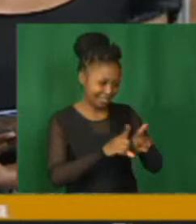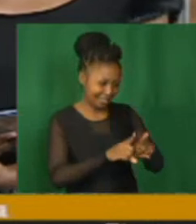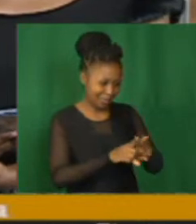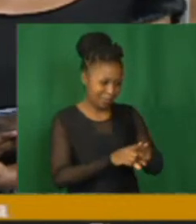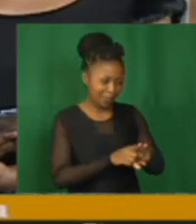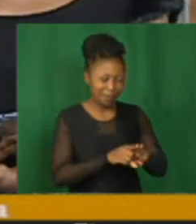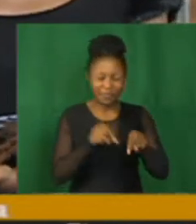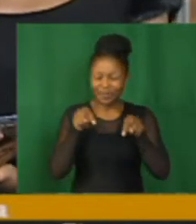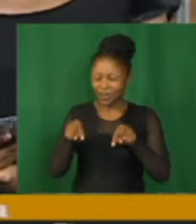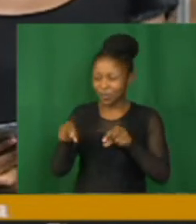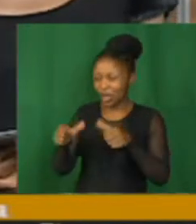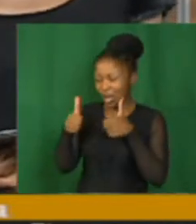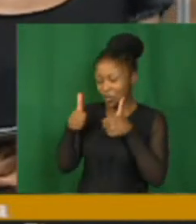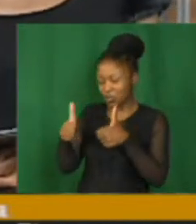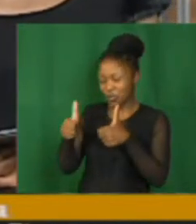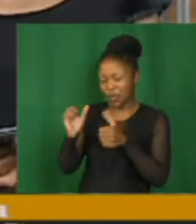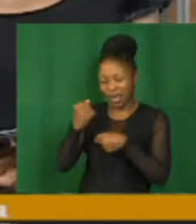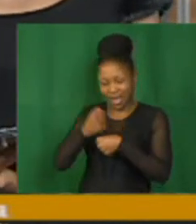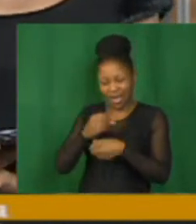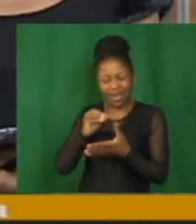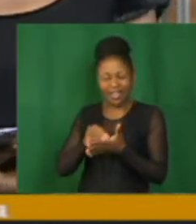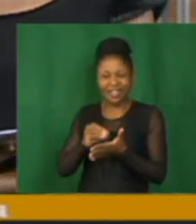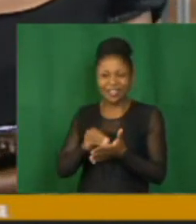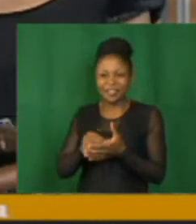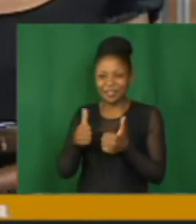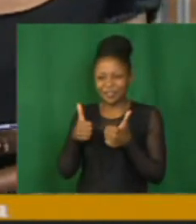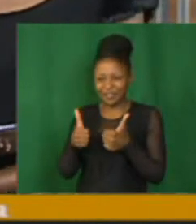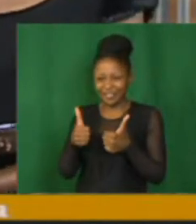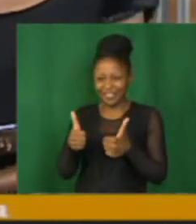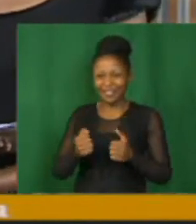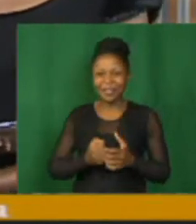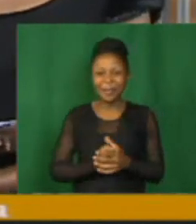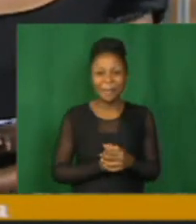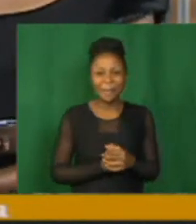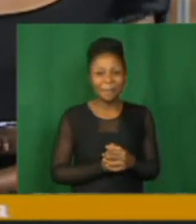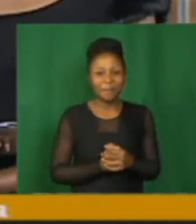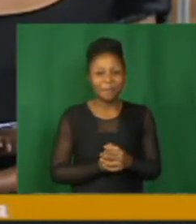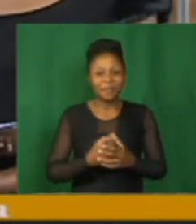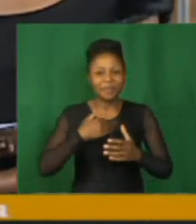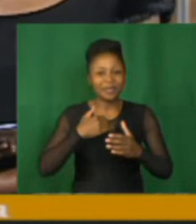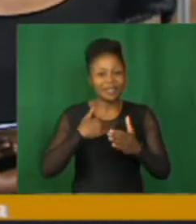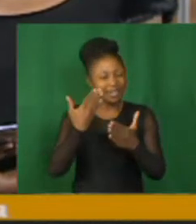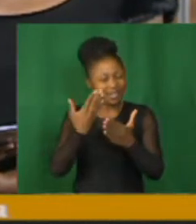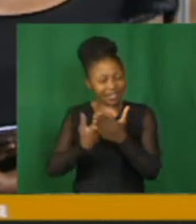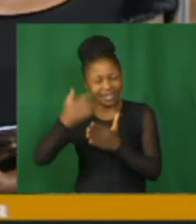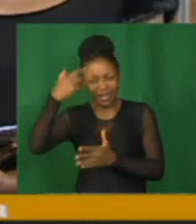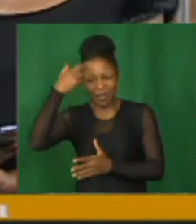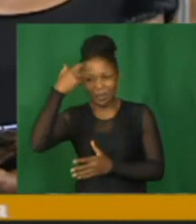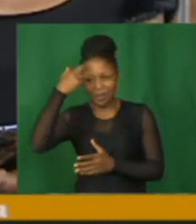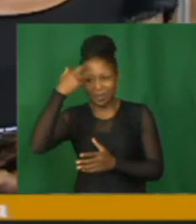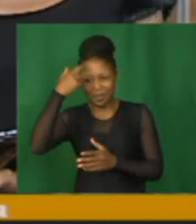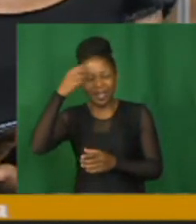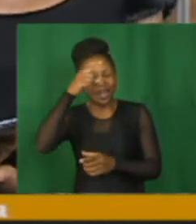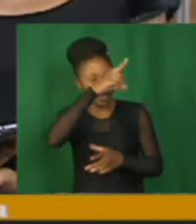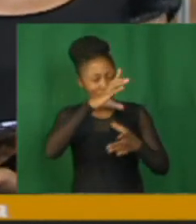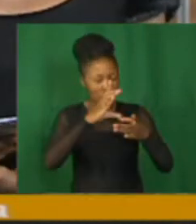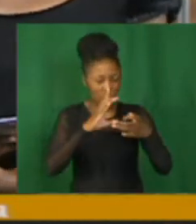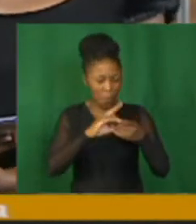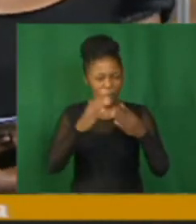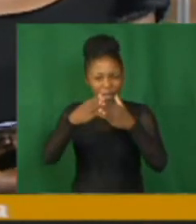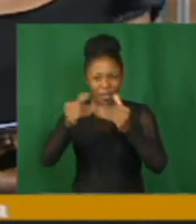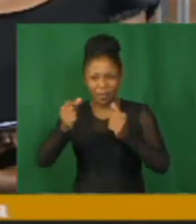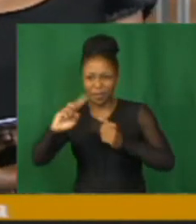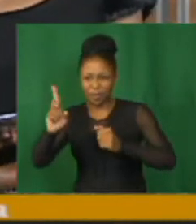today. It's a good day, isn't it? It is a very good day today. Yes, can you please remind our viewers about today's timetable? Well,